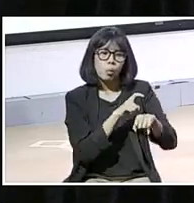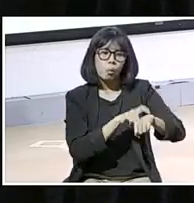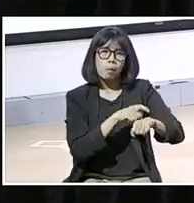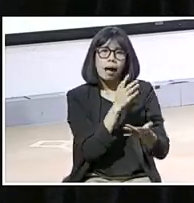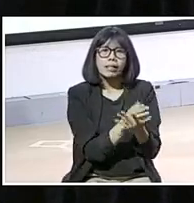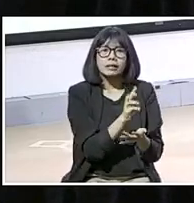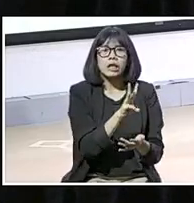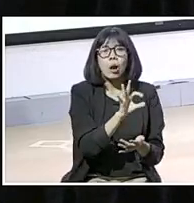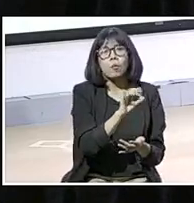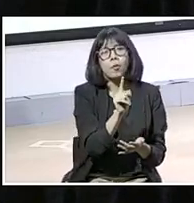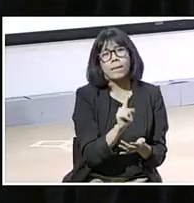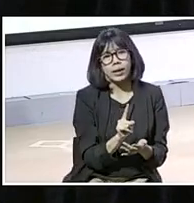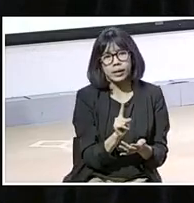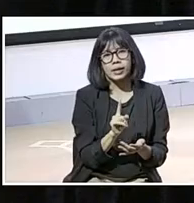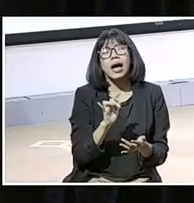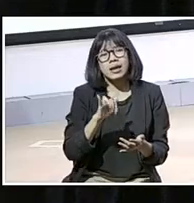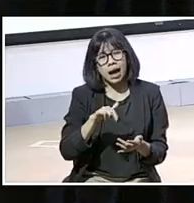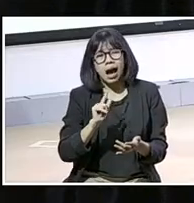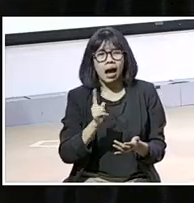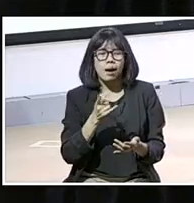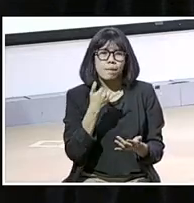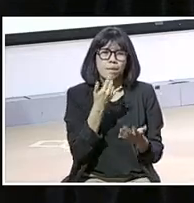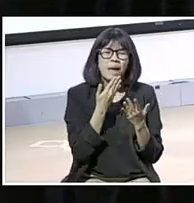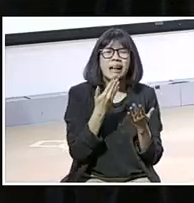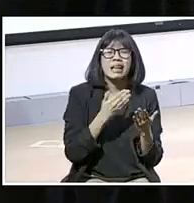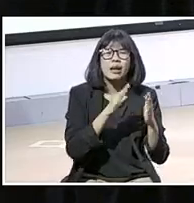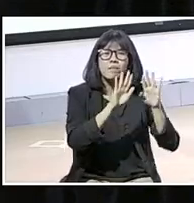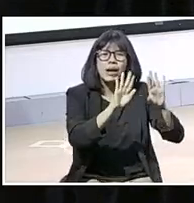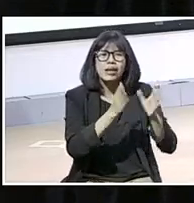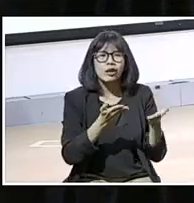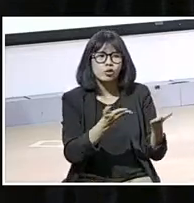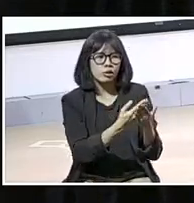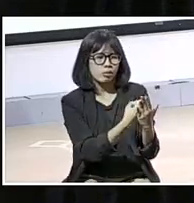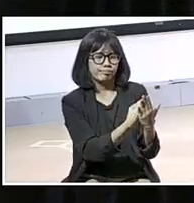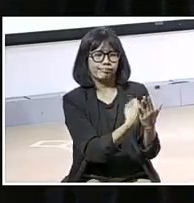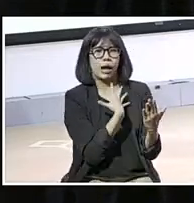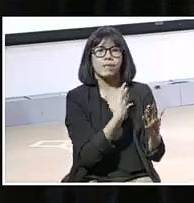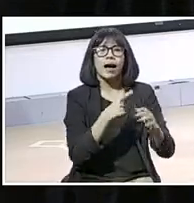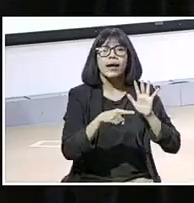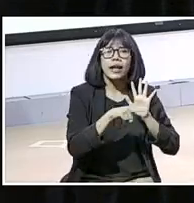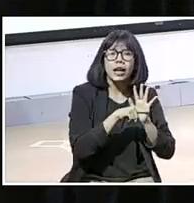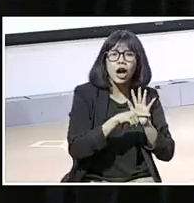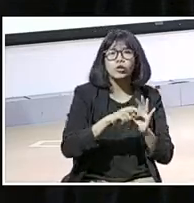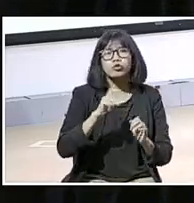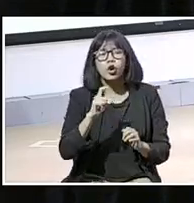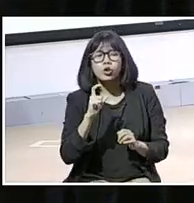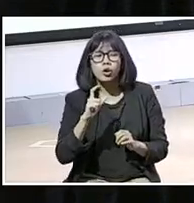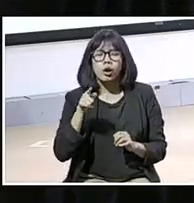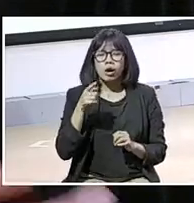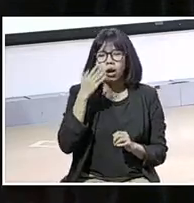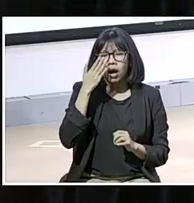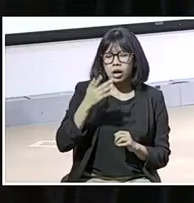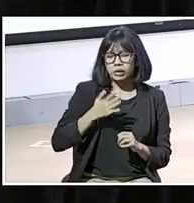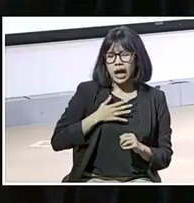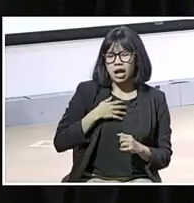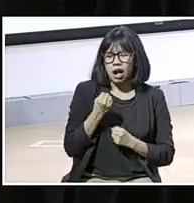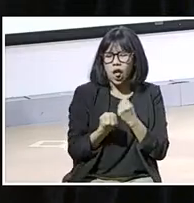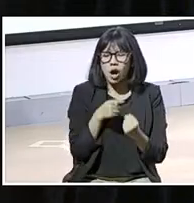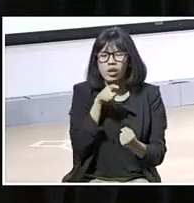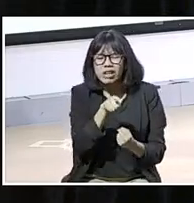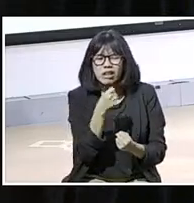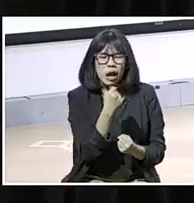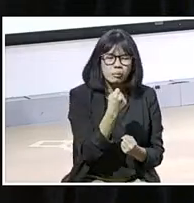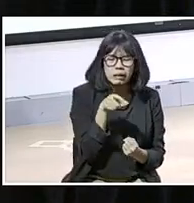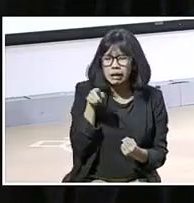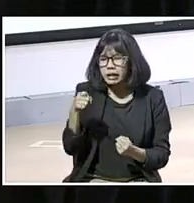life. Actually, something negative might have happened because I'm looking at myself like, why am I not doing this? Why am I not doing that? You